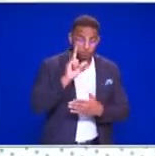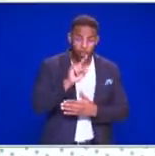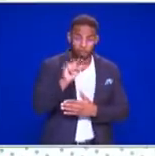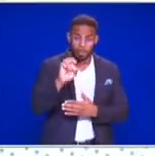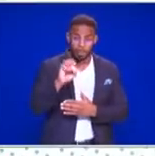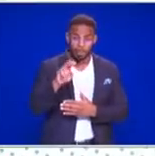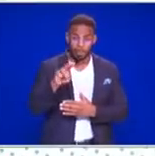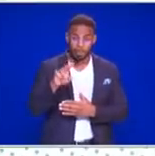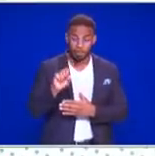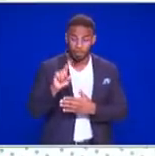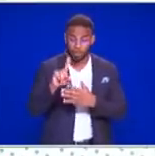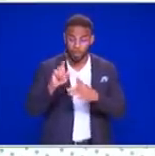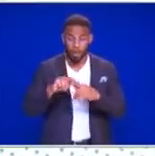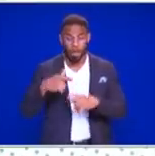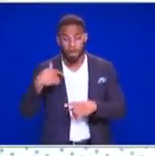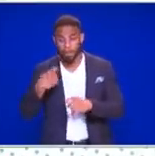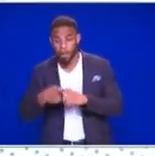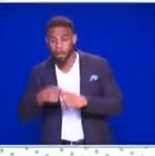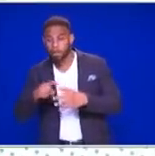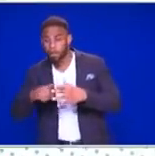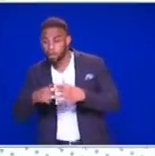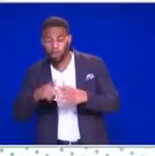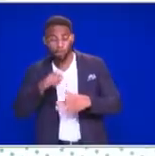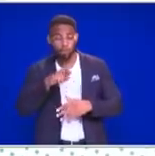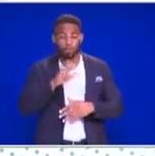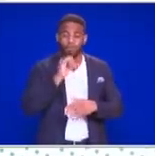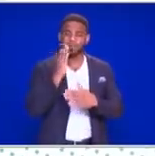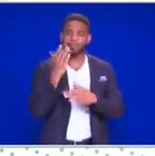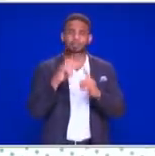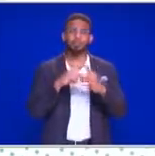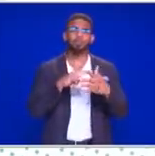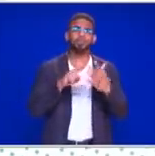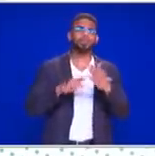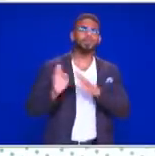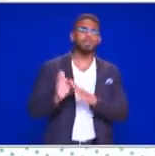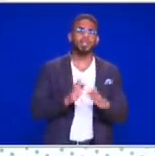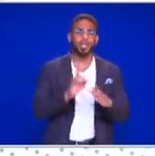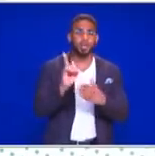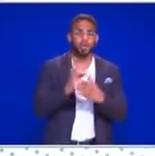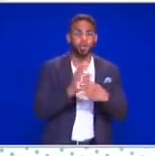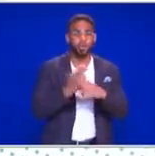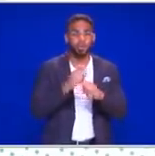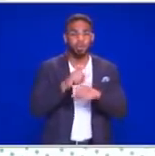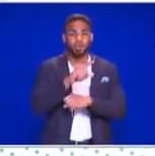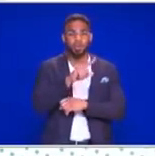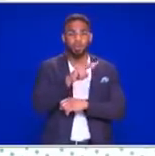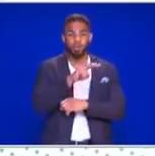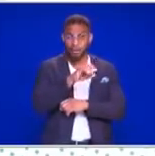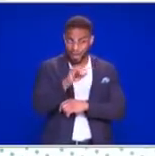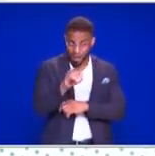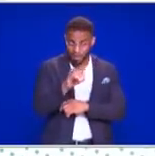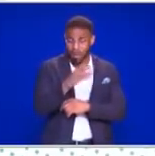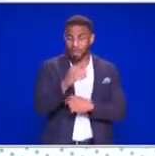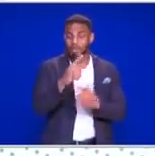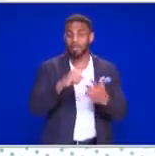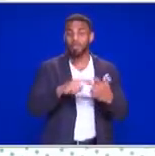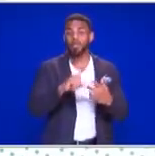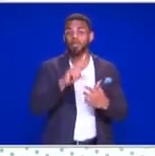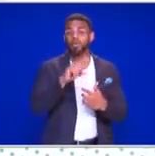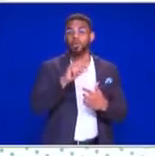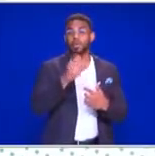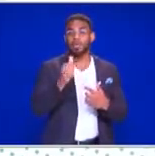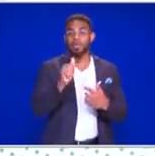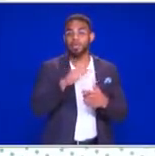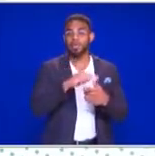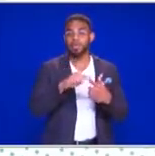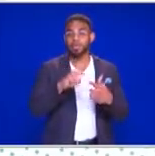census questions on Hispanic origin and race are similar to the designs used in the 2000 census and the 2010